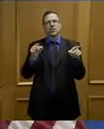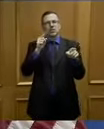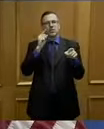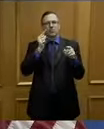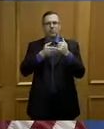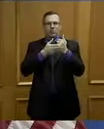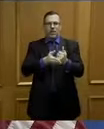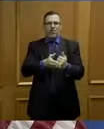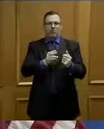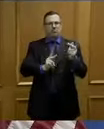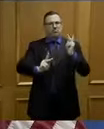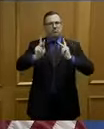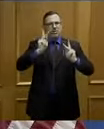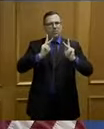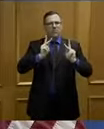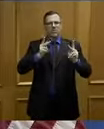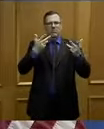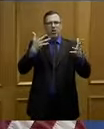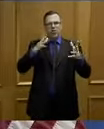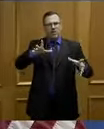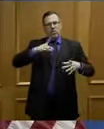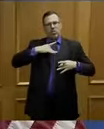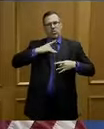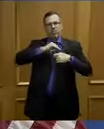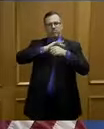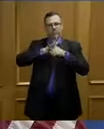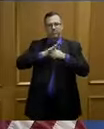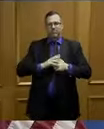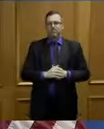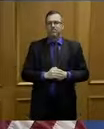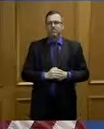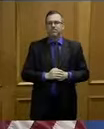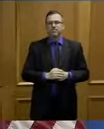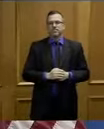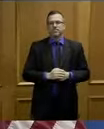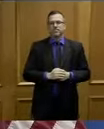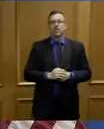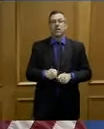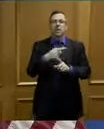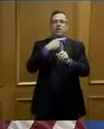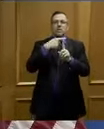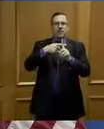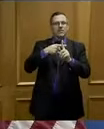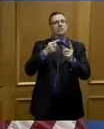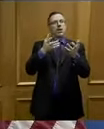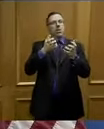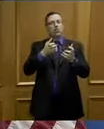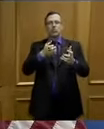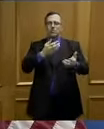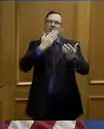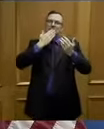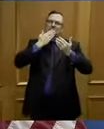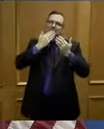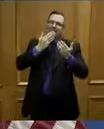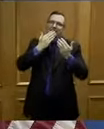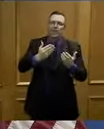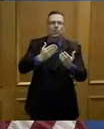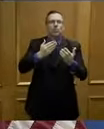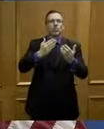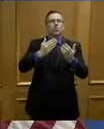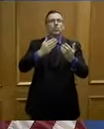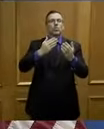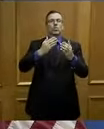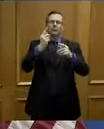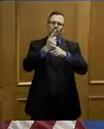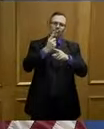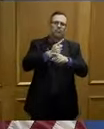treatment for those who have the virus. And I also, by the way, want to commend the private employers who are working with us to allow